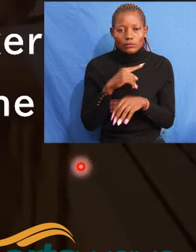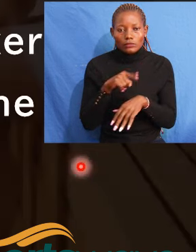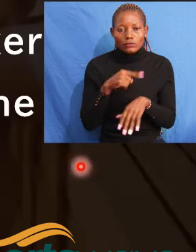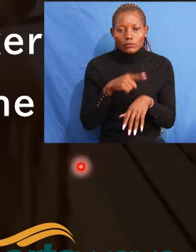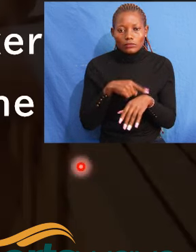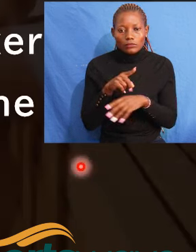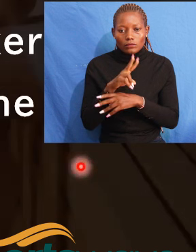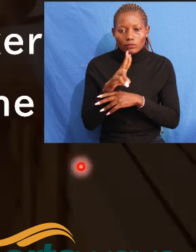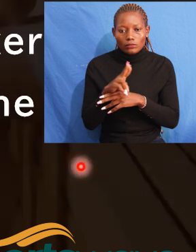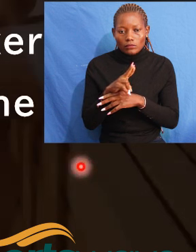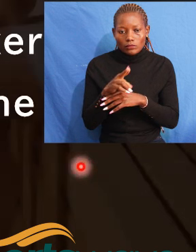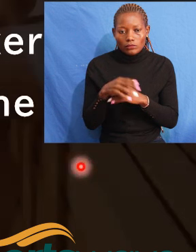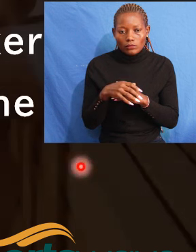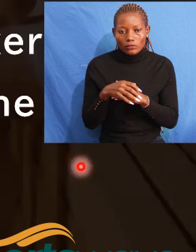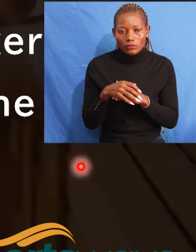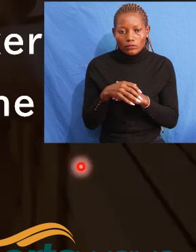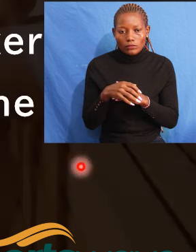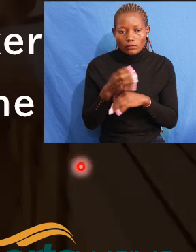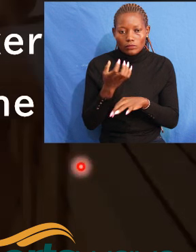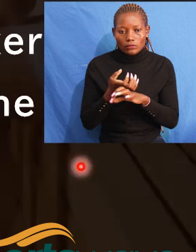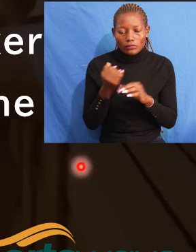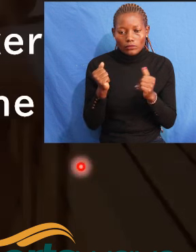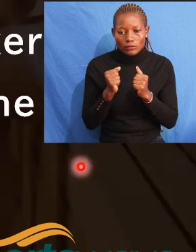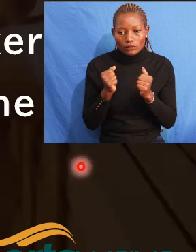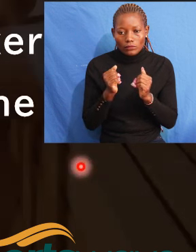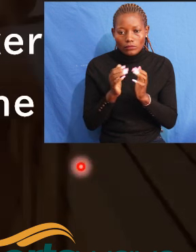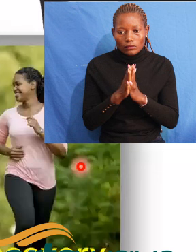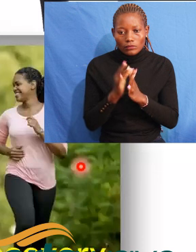using ice and heat.